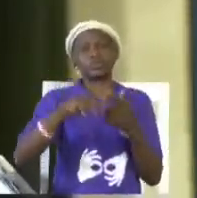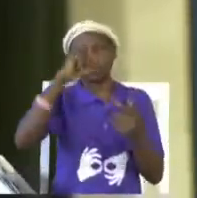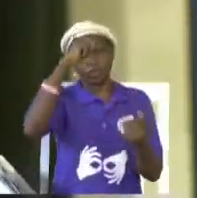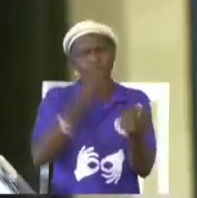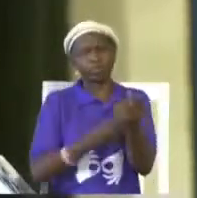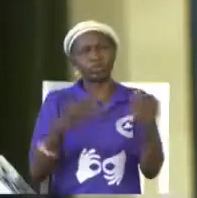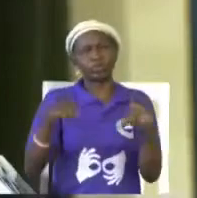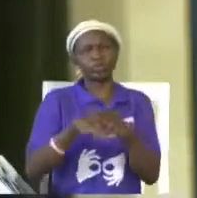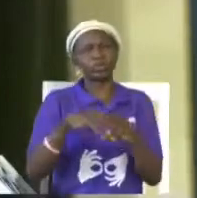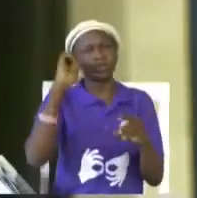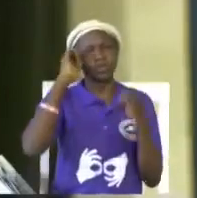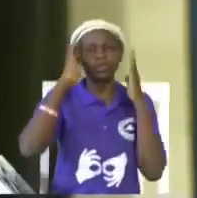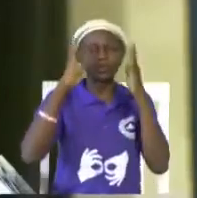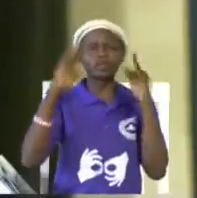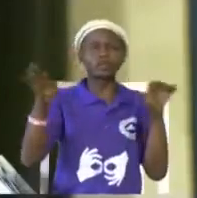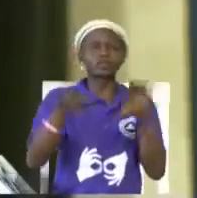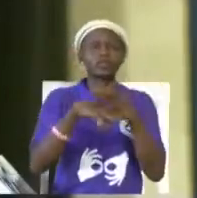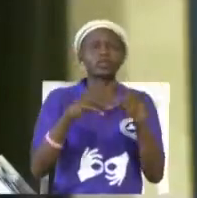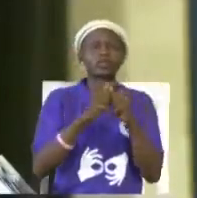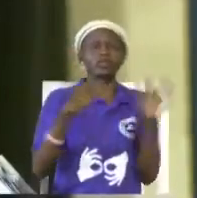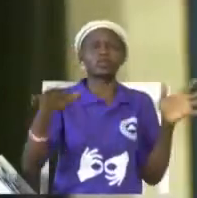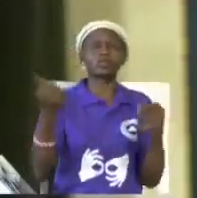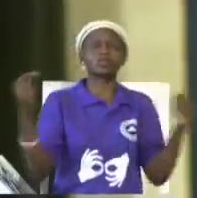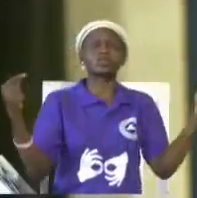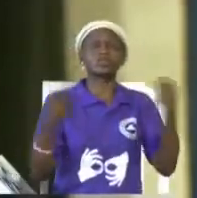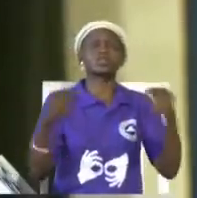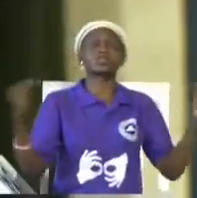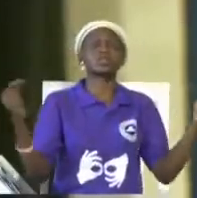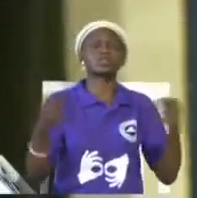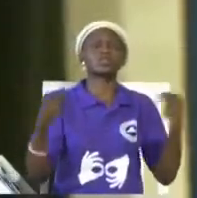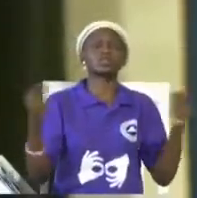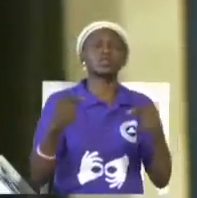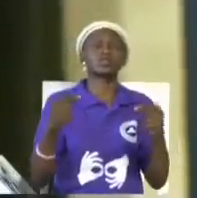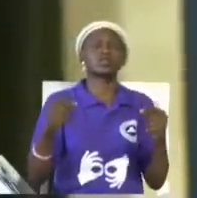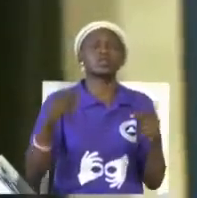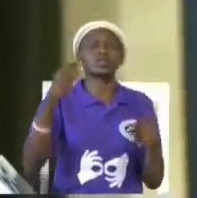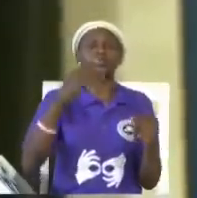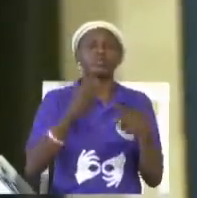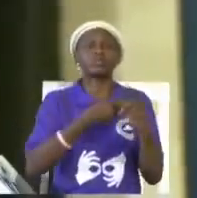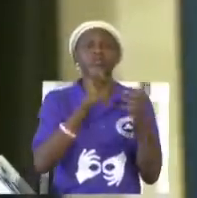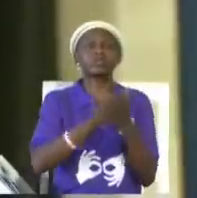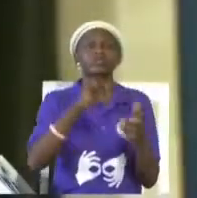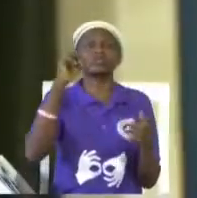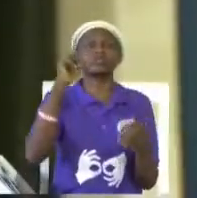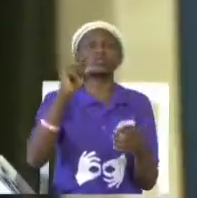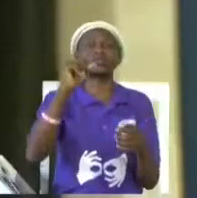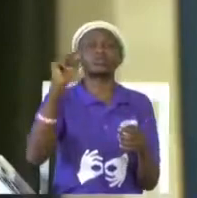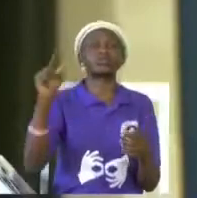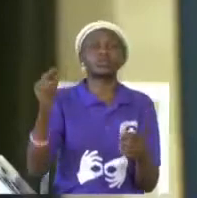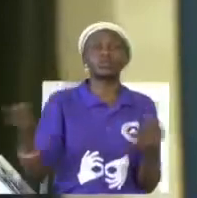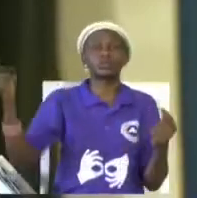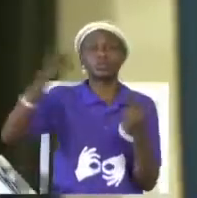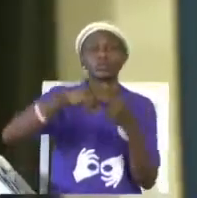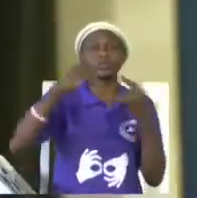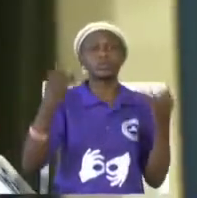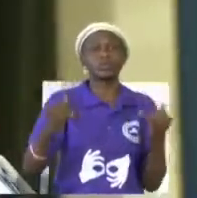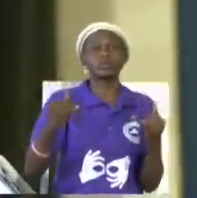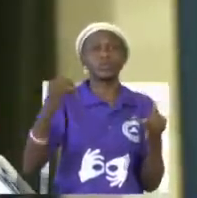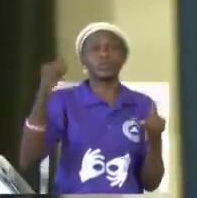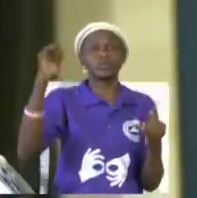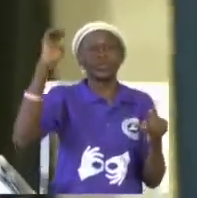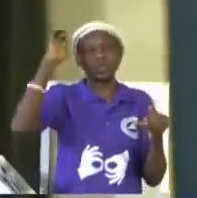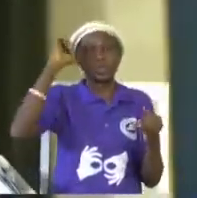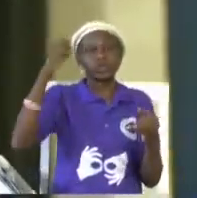wedding. I attended the wedding without any pain. See, from that 2020 till now, I have made